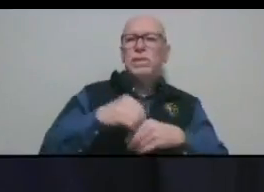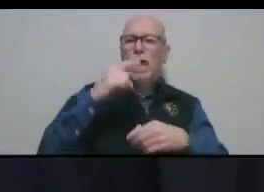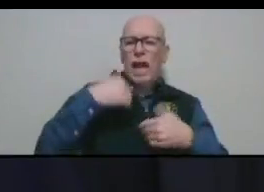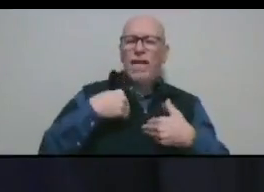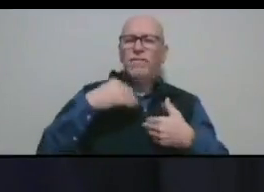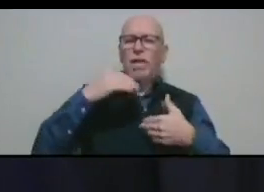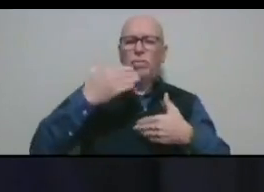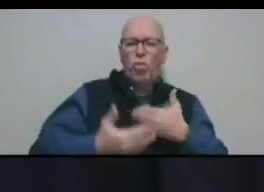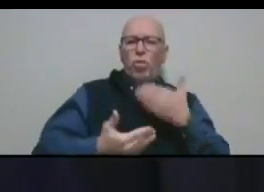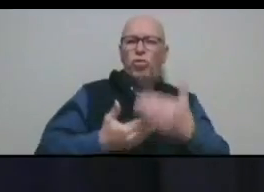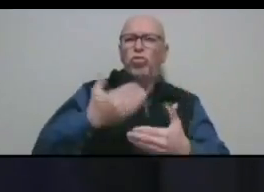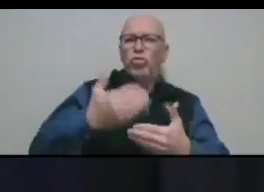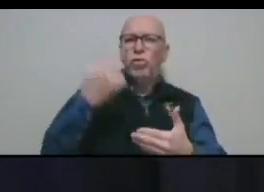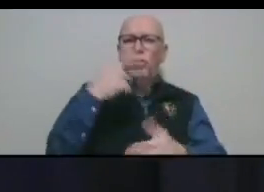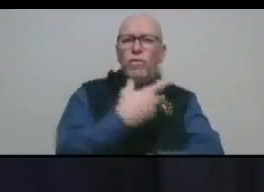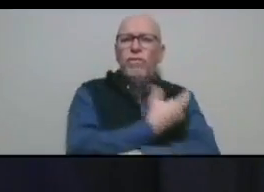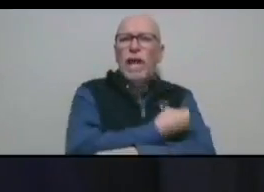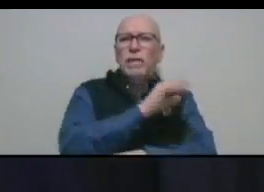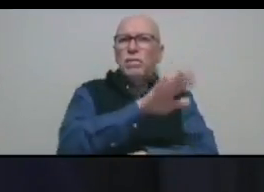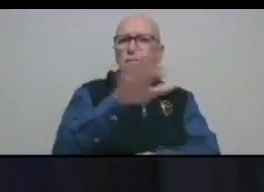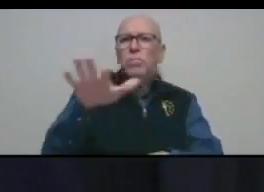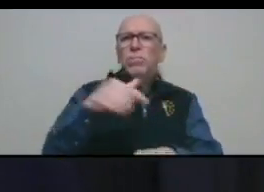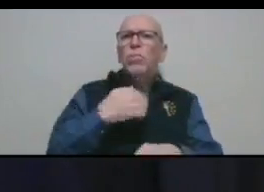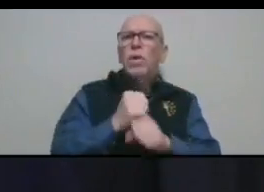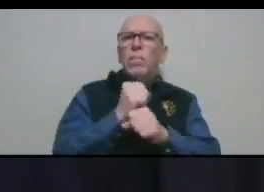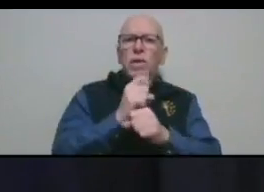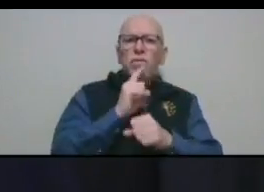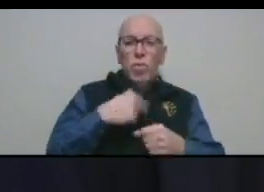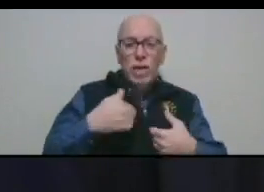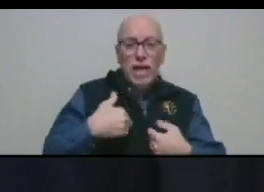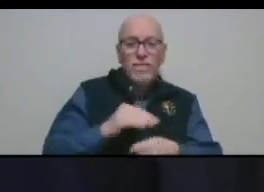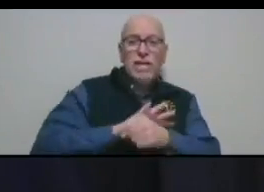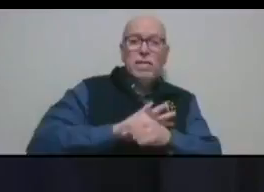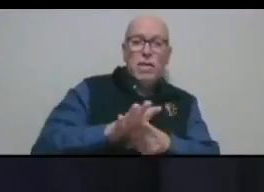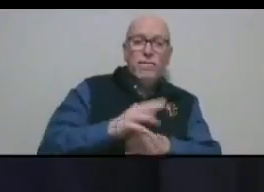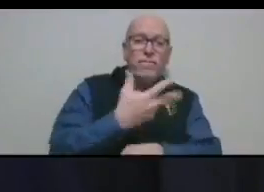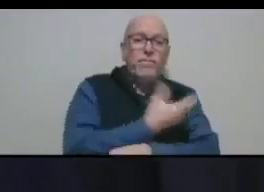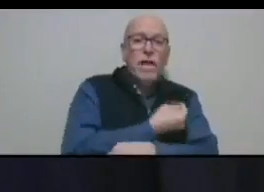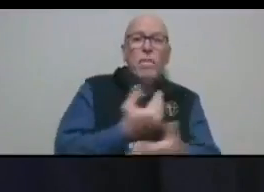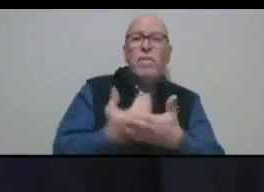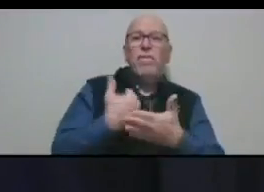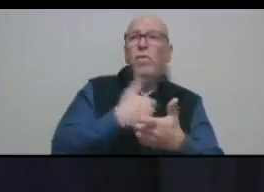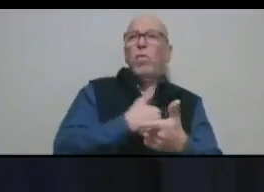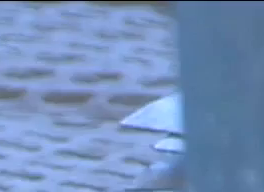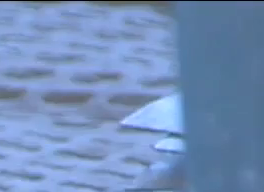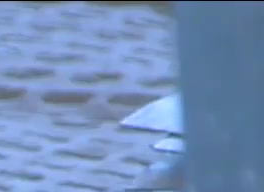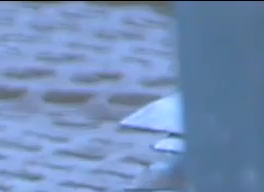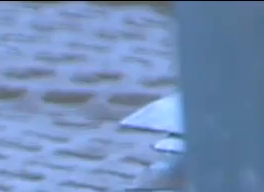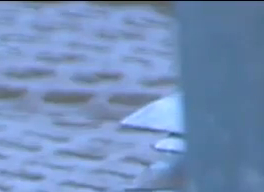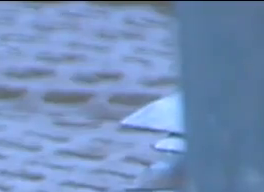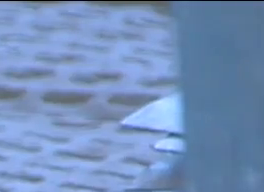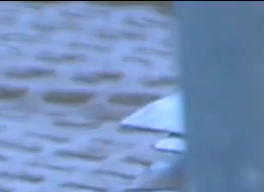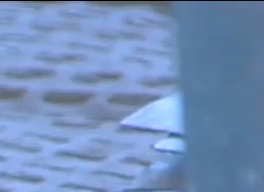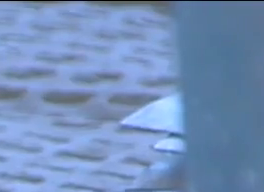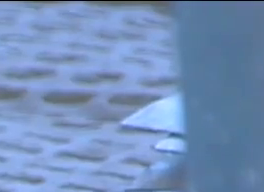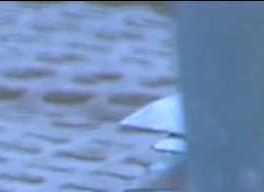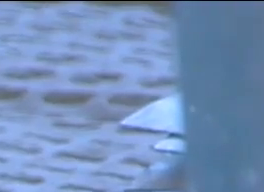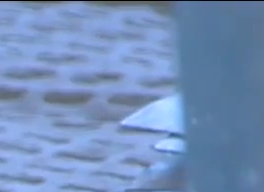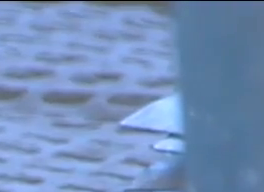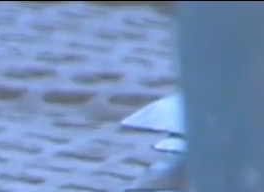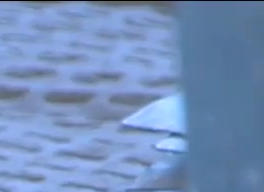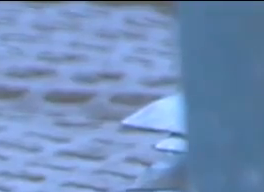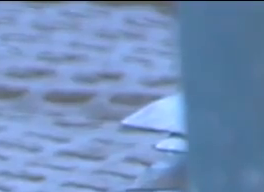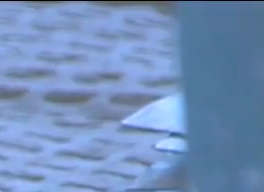for vaccine. We want to ensure that we have enough vaccine before we open up vaccinations to additional groups. Weaver